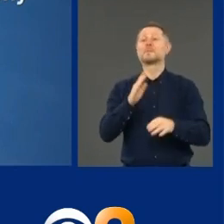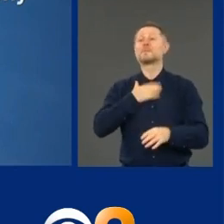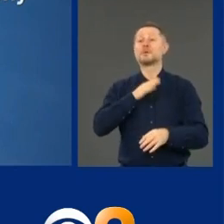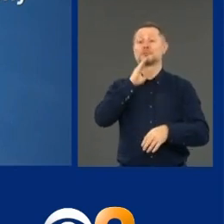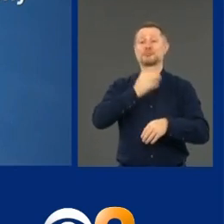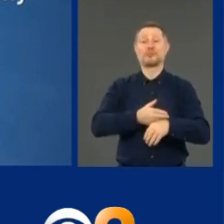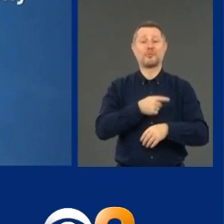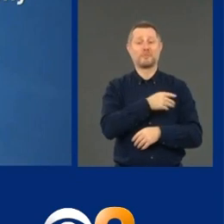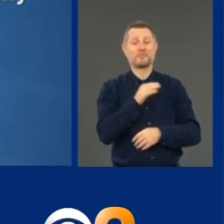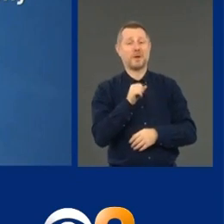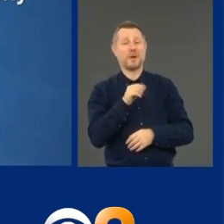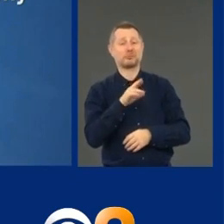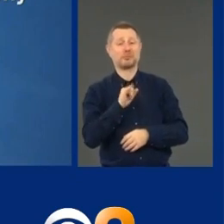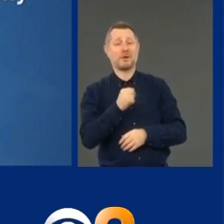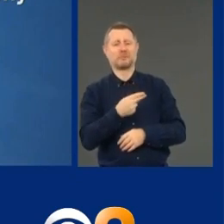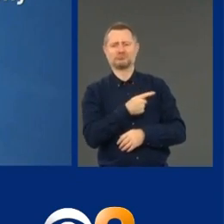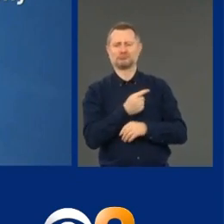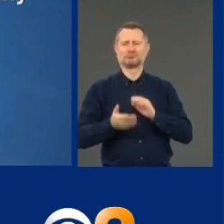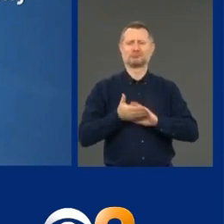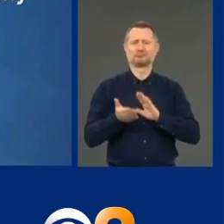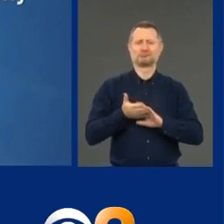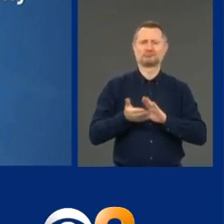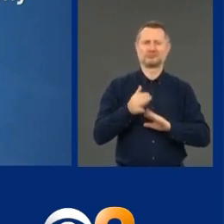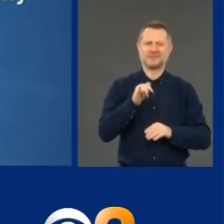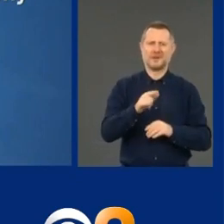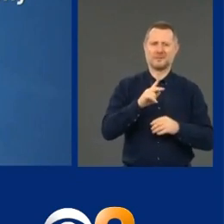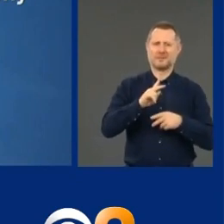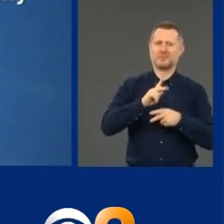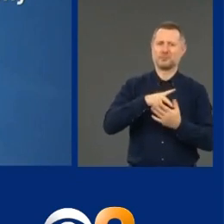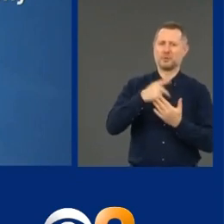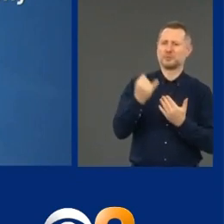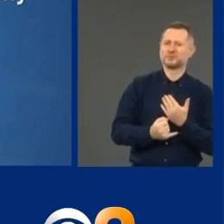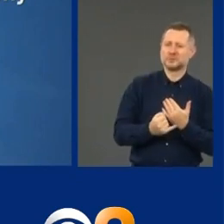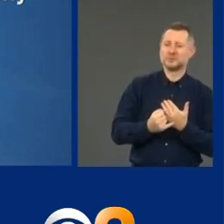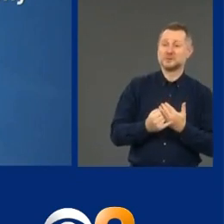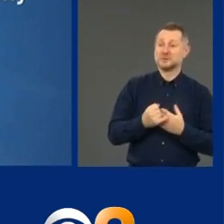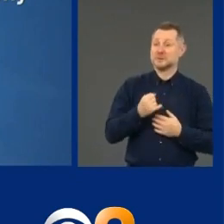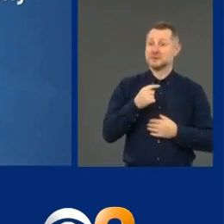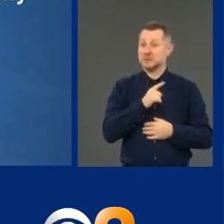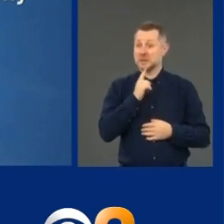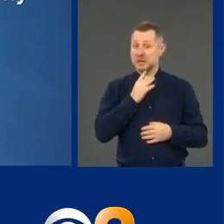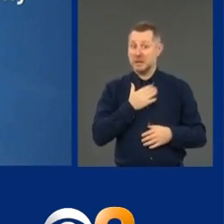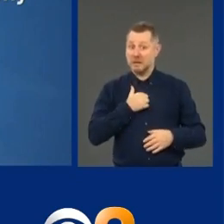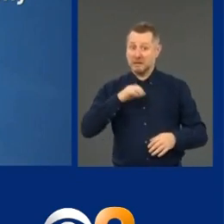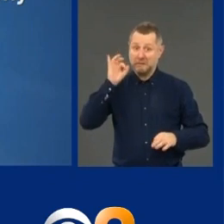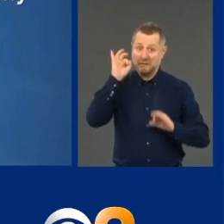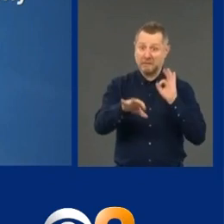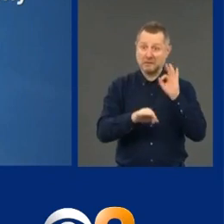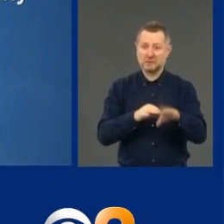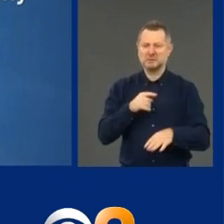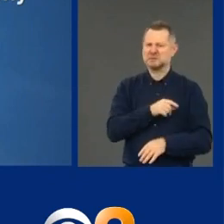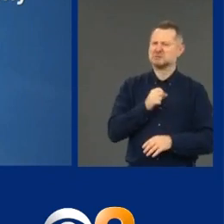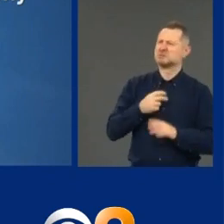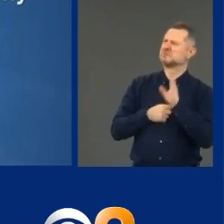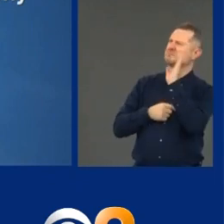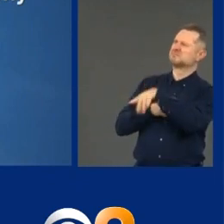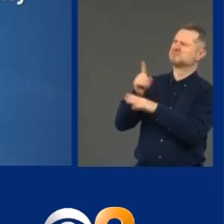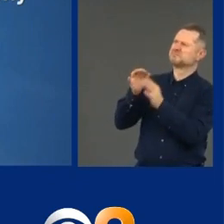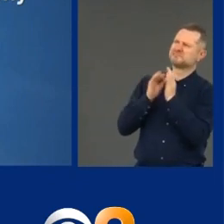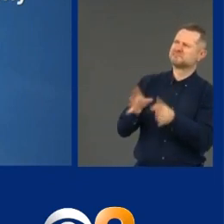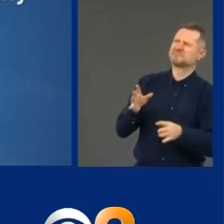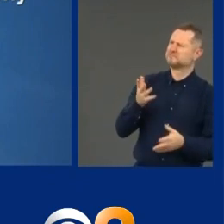this because she was unmoved by my powers of communication and persuasion.